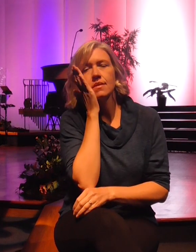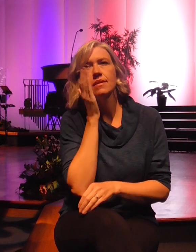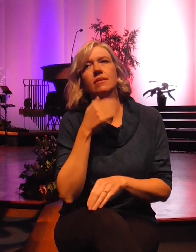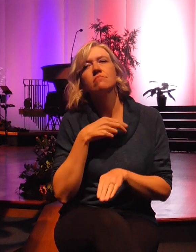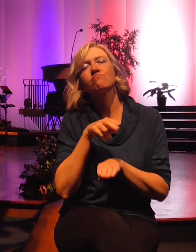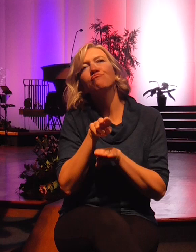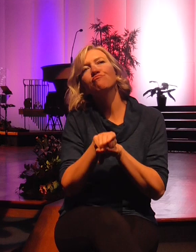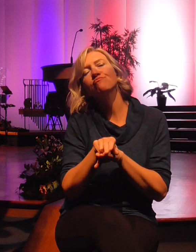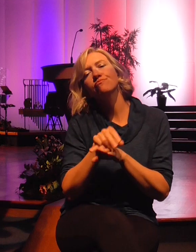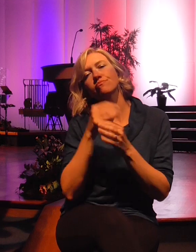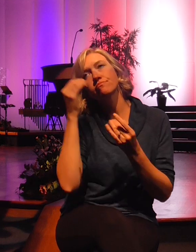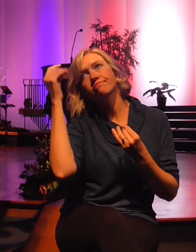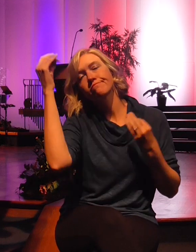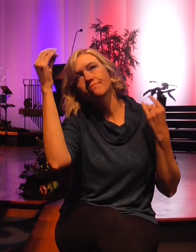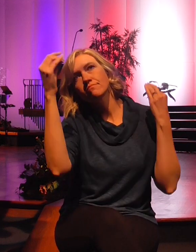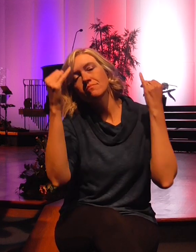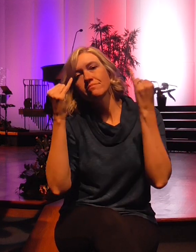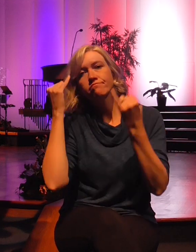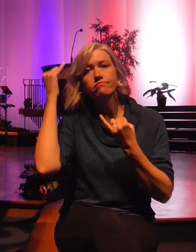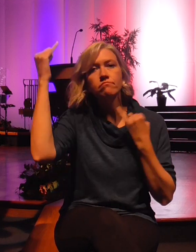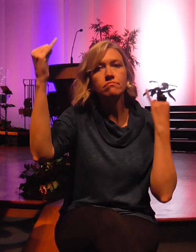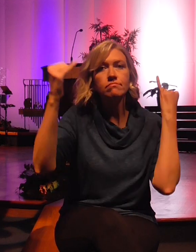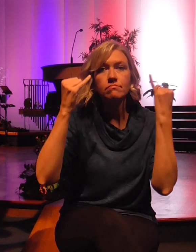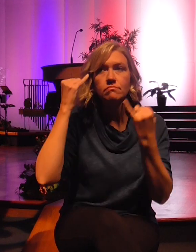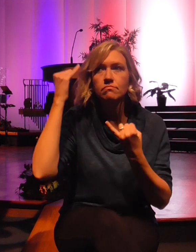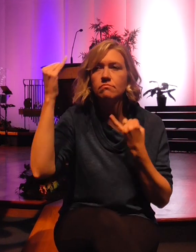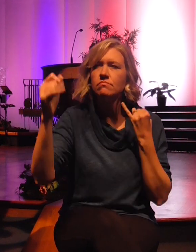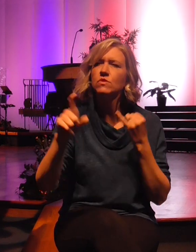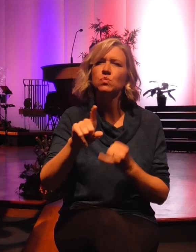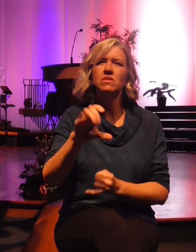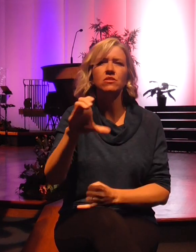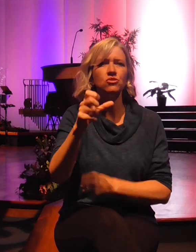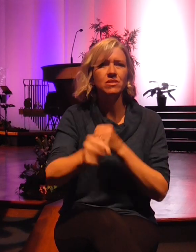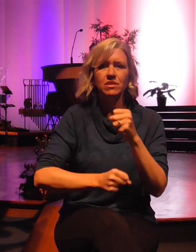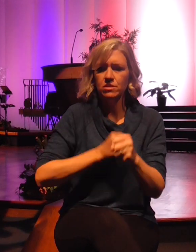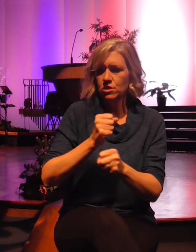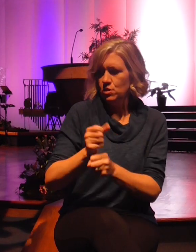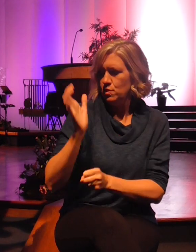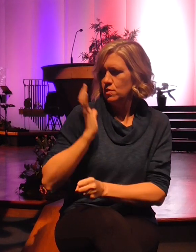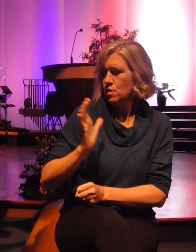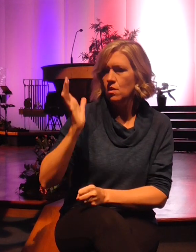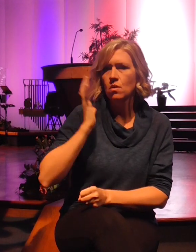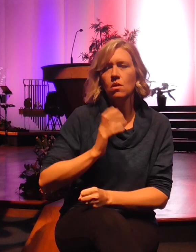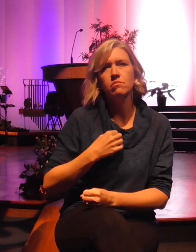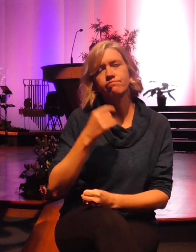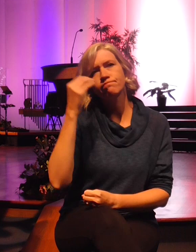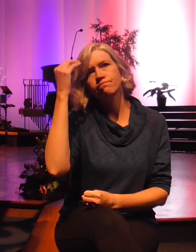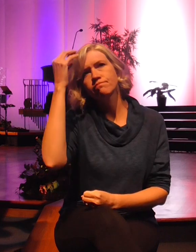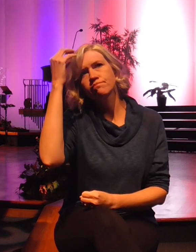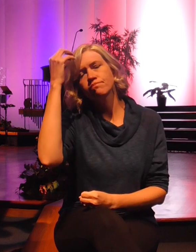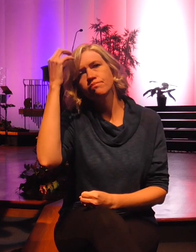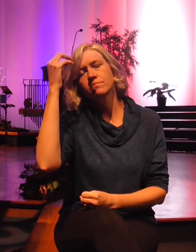I think about 100 years ago,